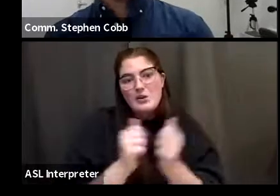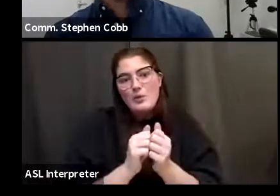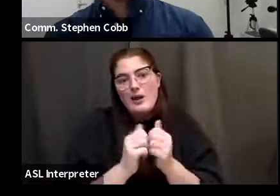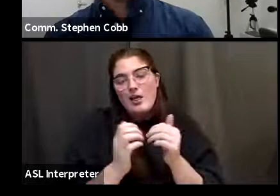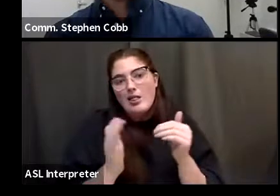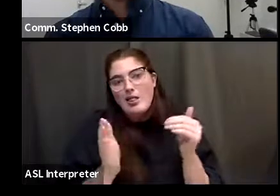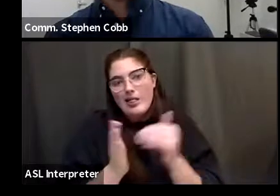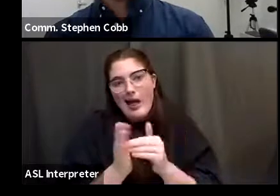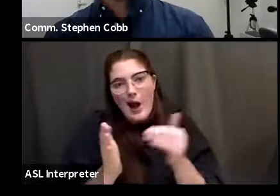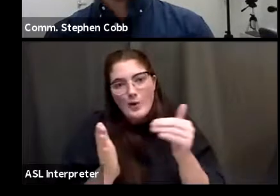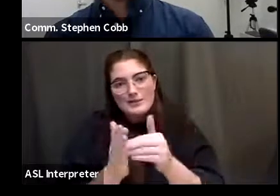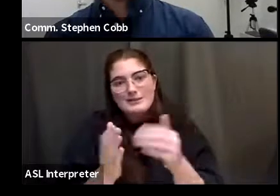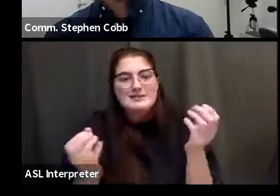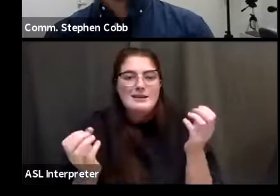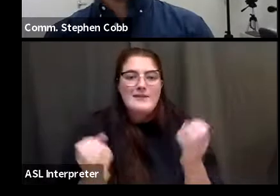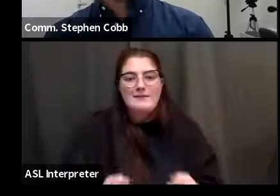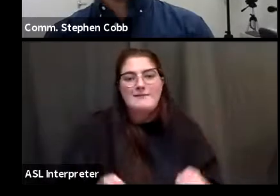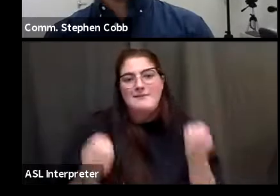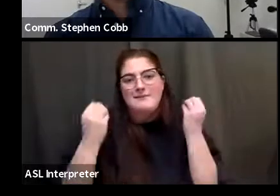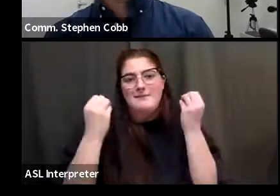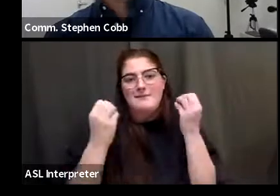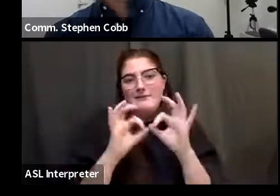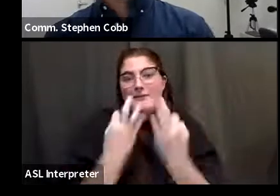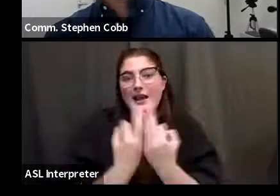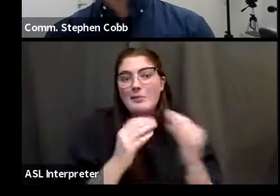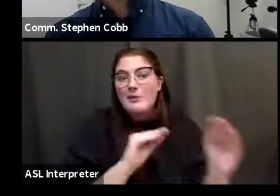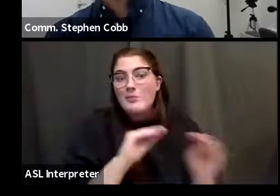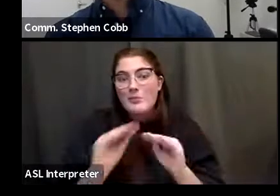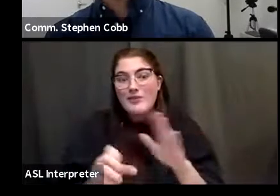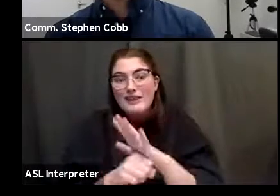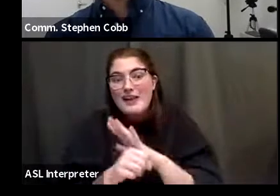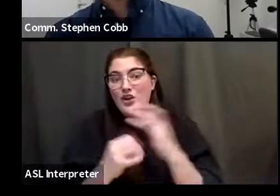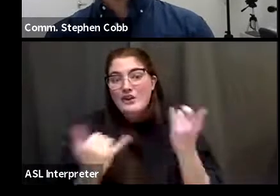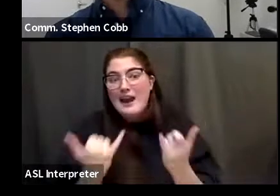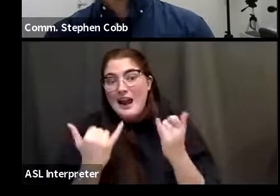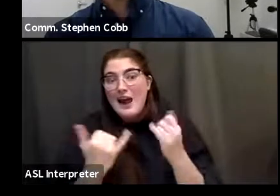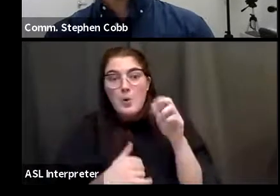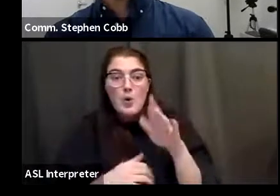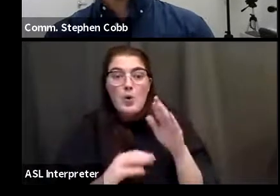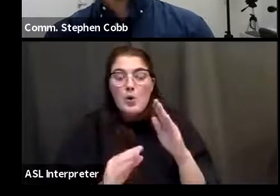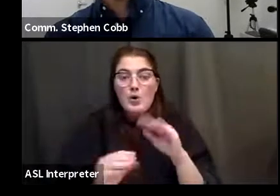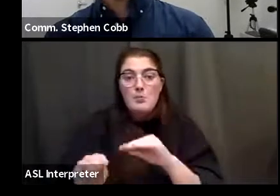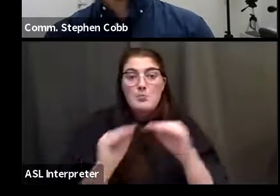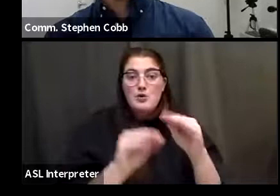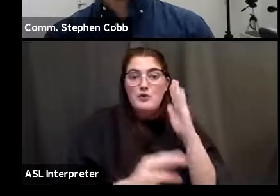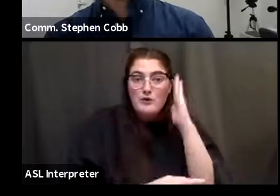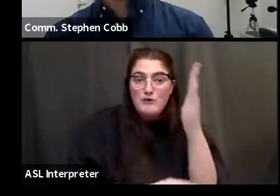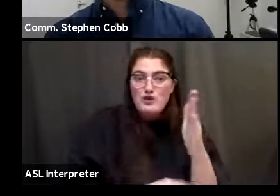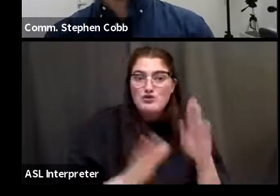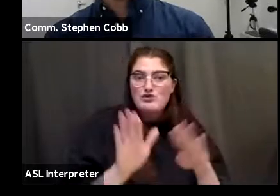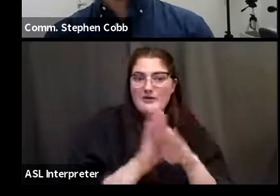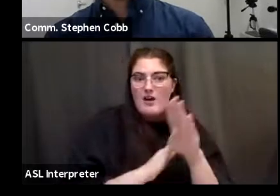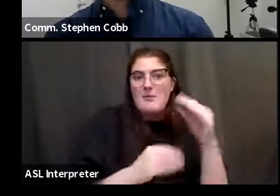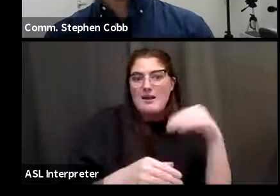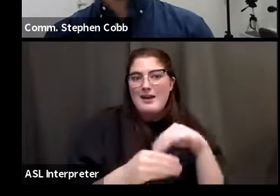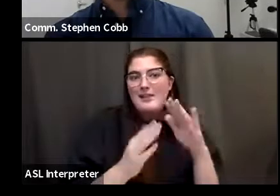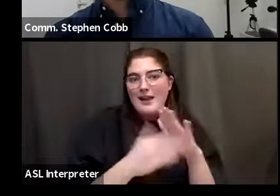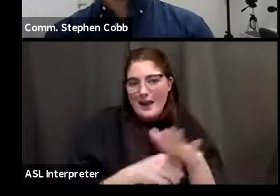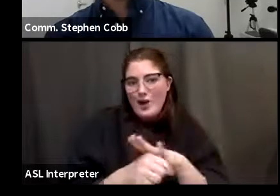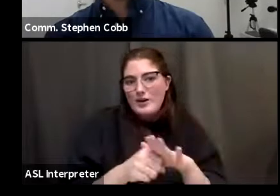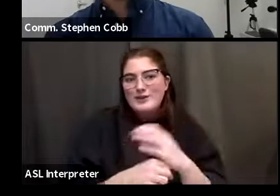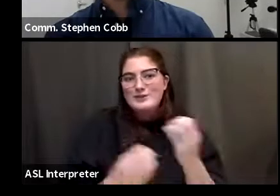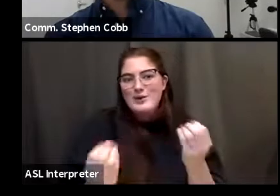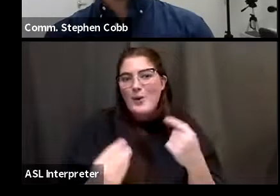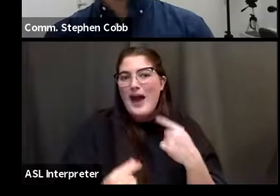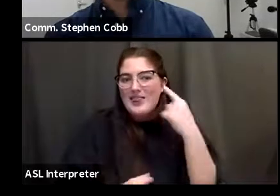families, either moving to the area now or moving to the future development in the area. So I think that's